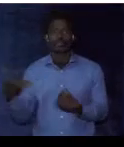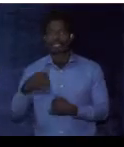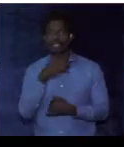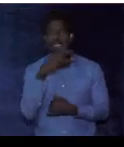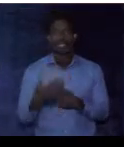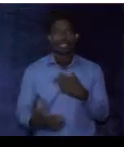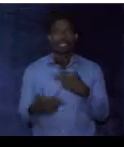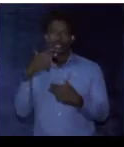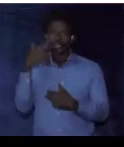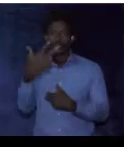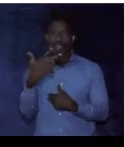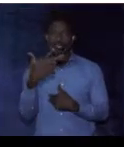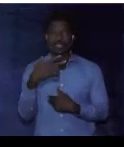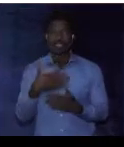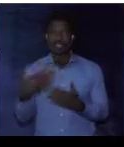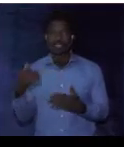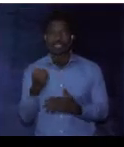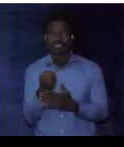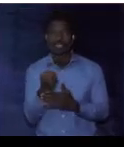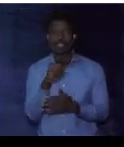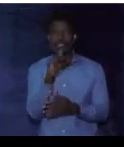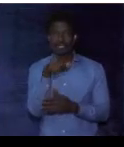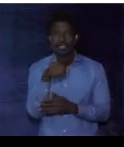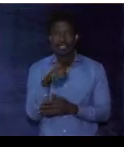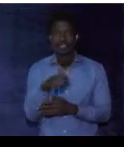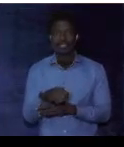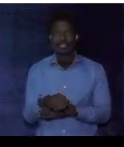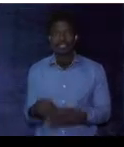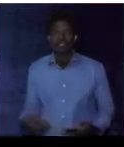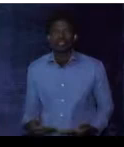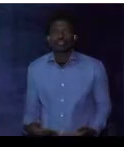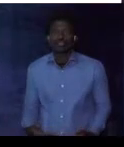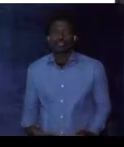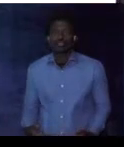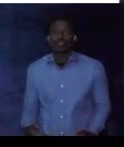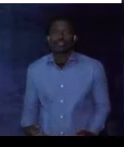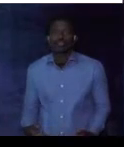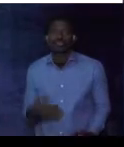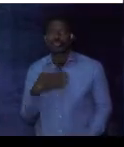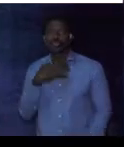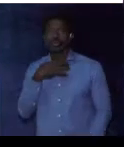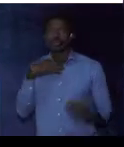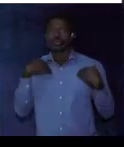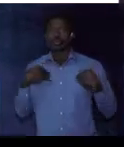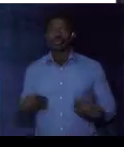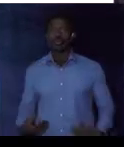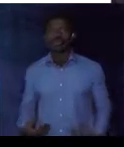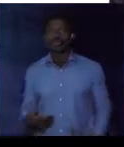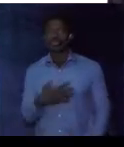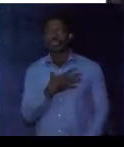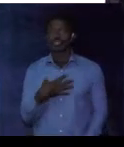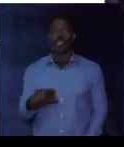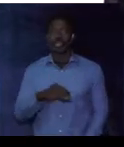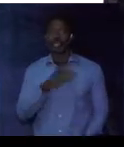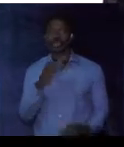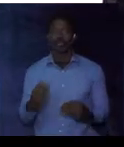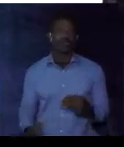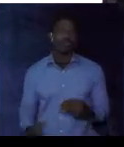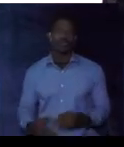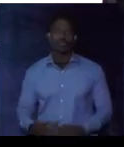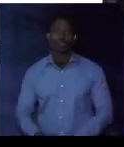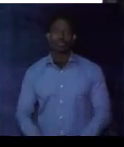contain? There are three things. There are three, yes. The introduction, the body, and